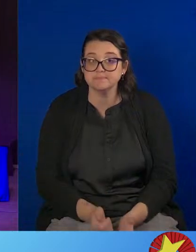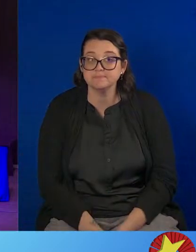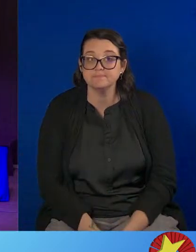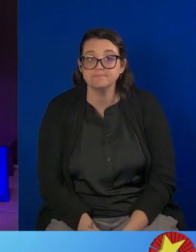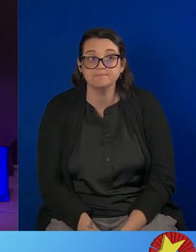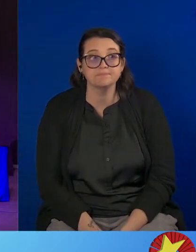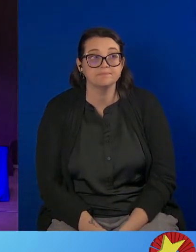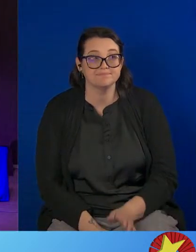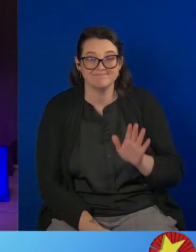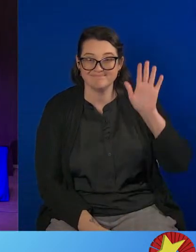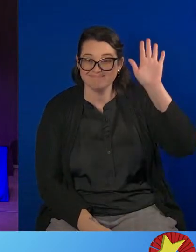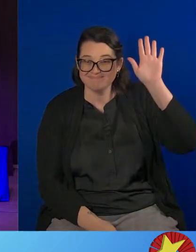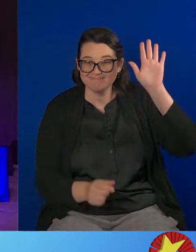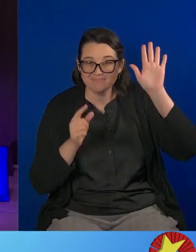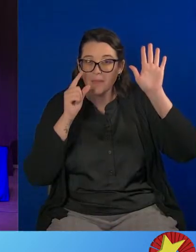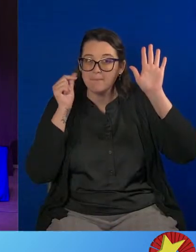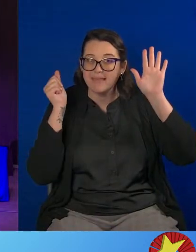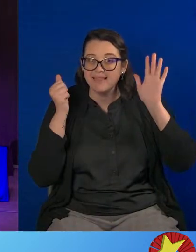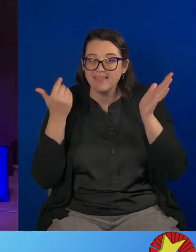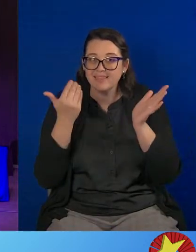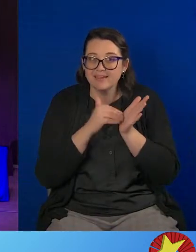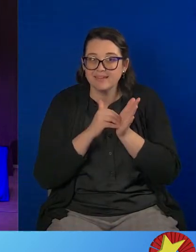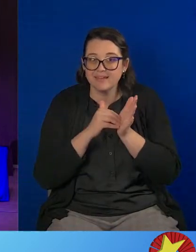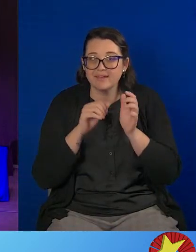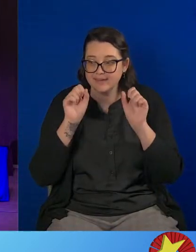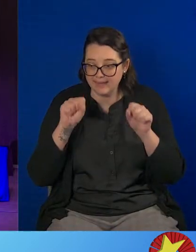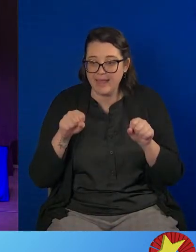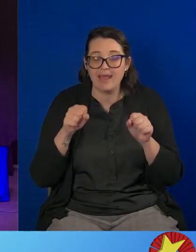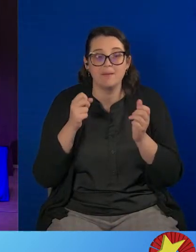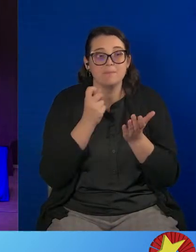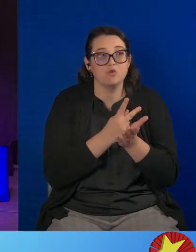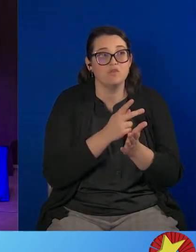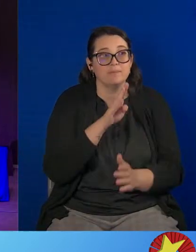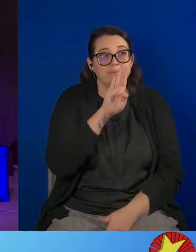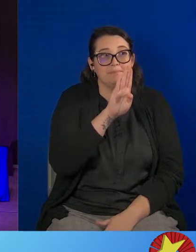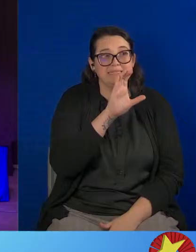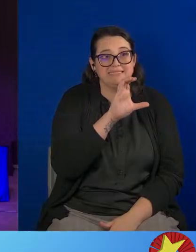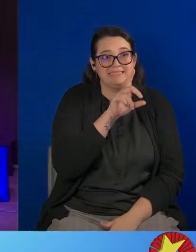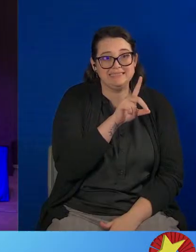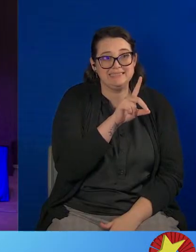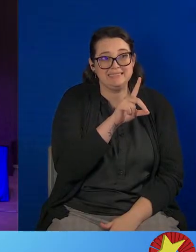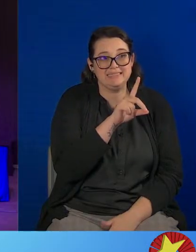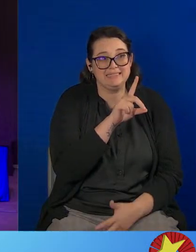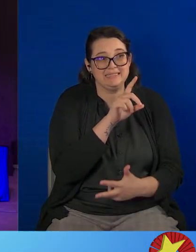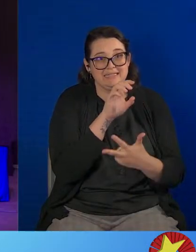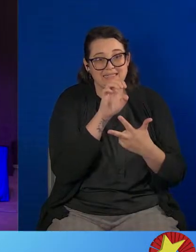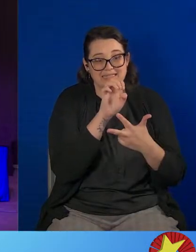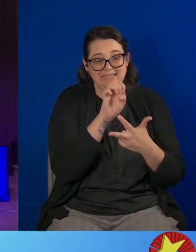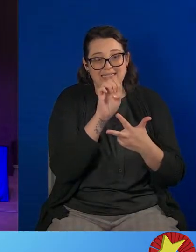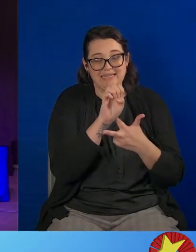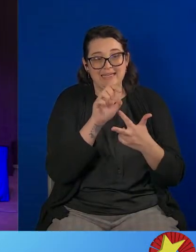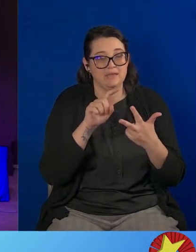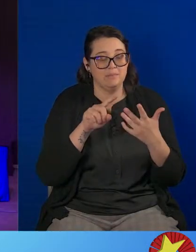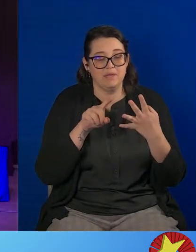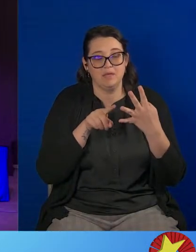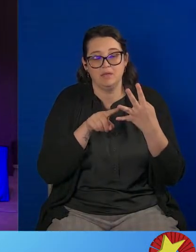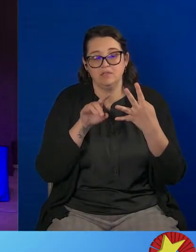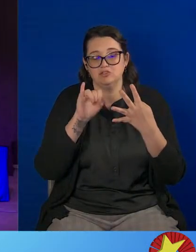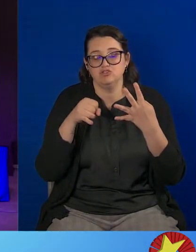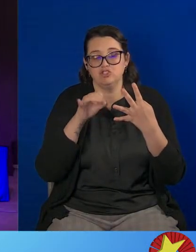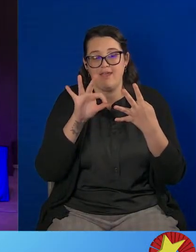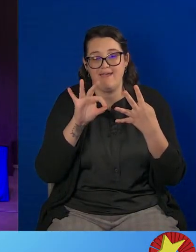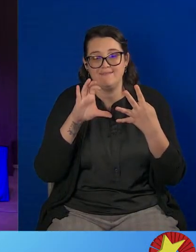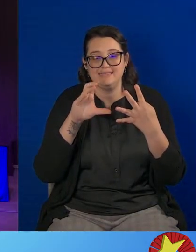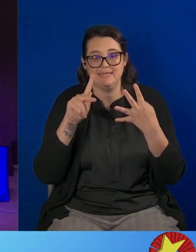This is Bill again. Can we approve BCB and EE and not approve at this point JICK and JKD? Is